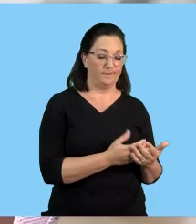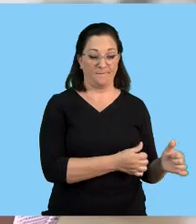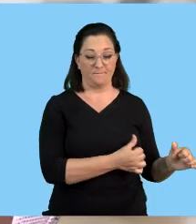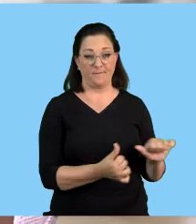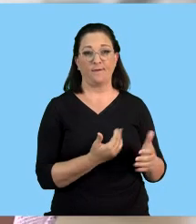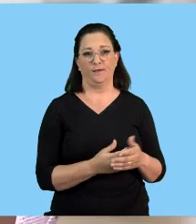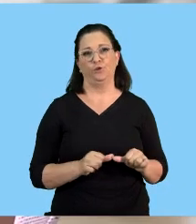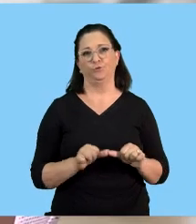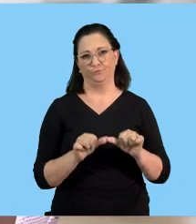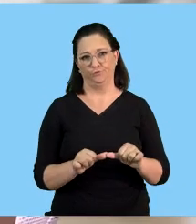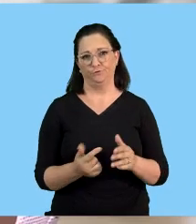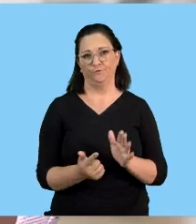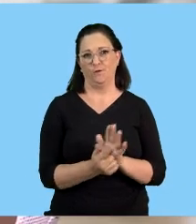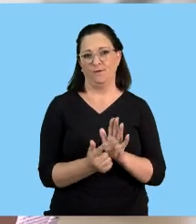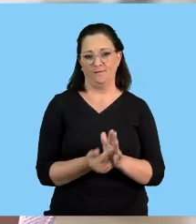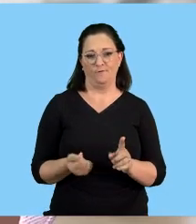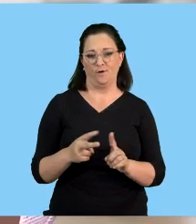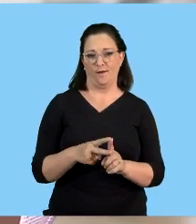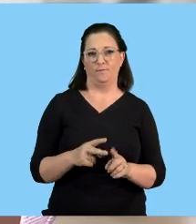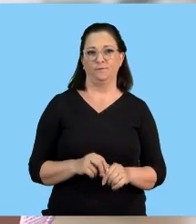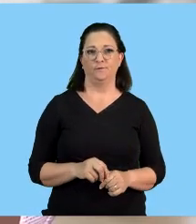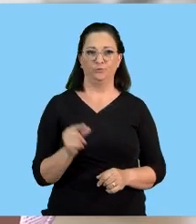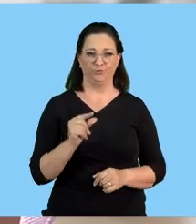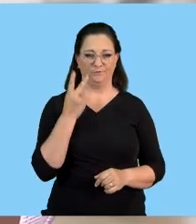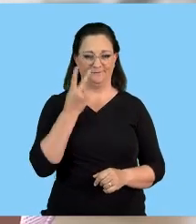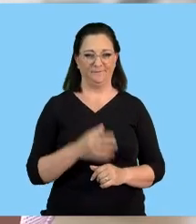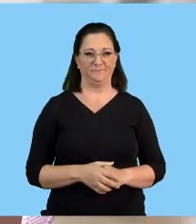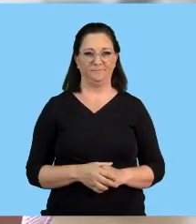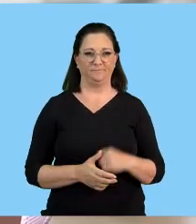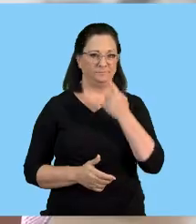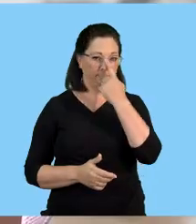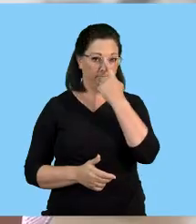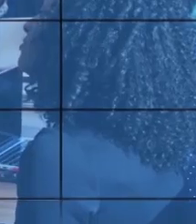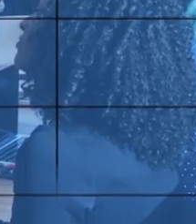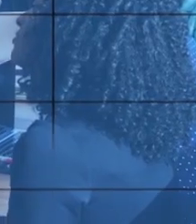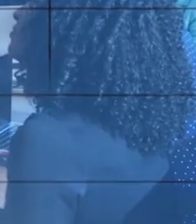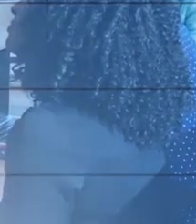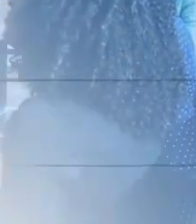break. Then when we come back, we're going to continue with our application questions. I'll see you just now.